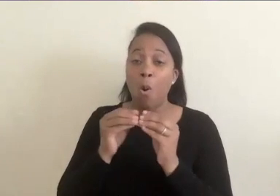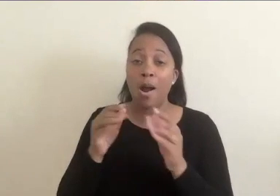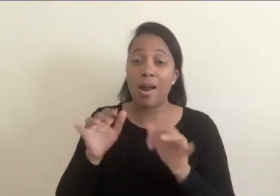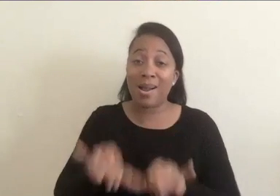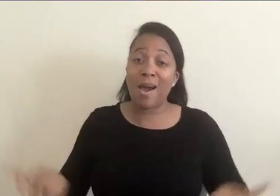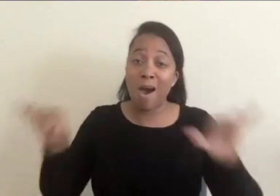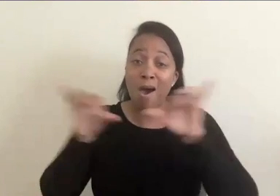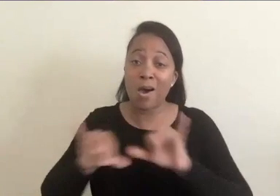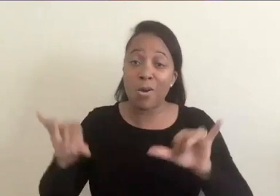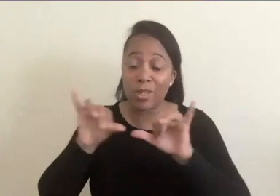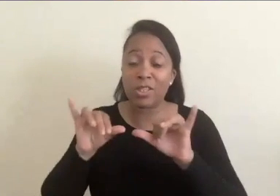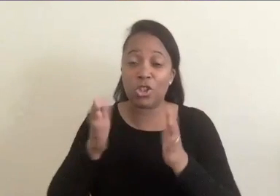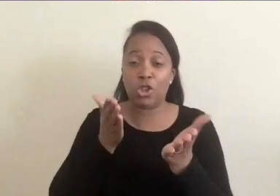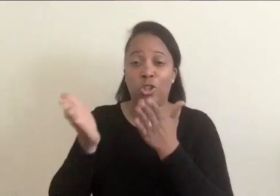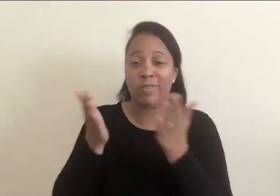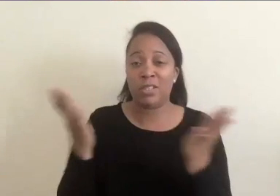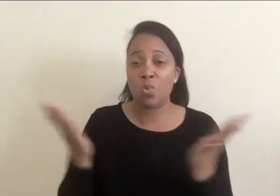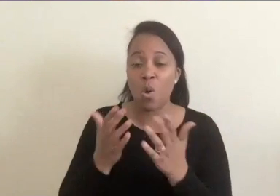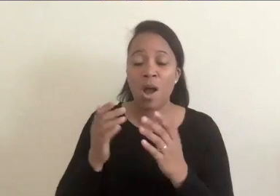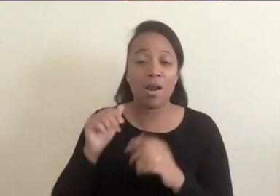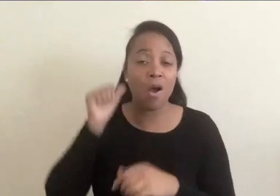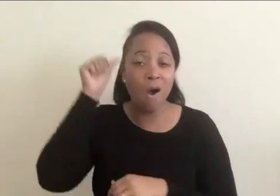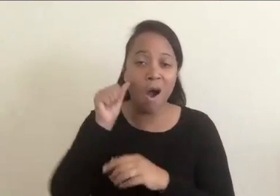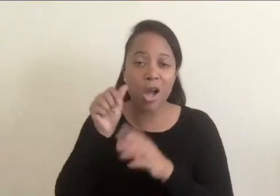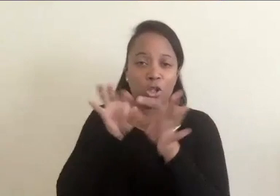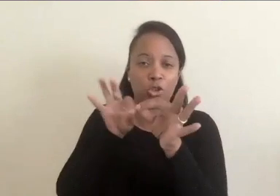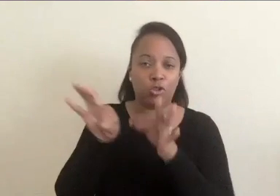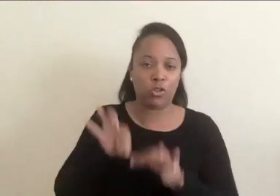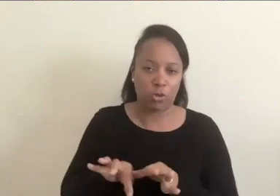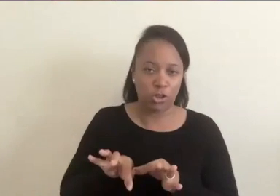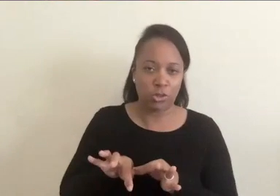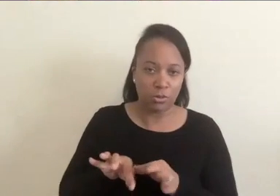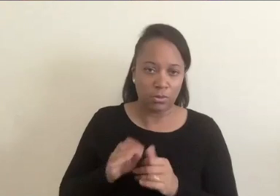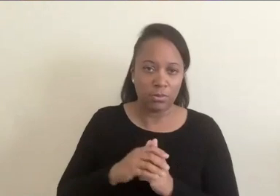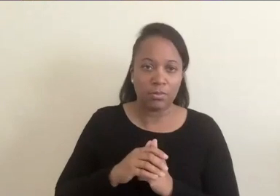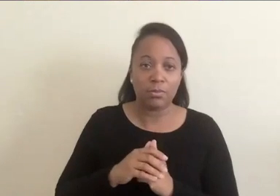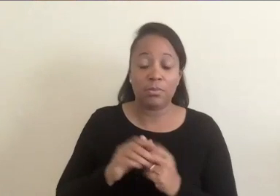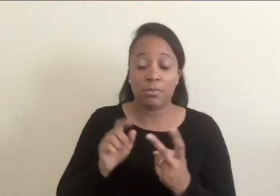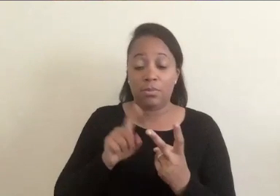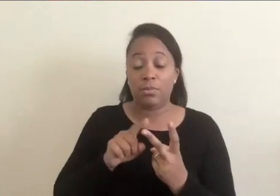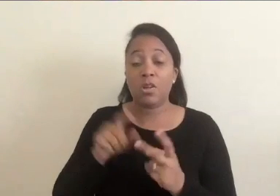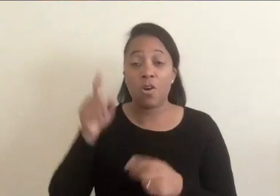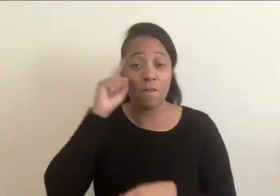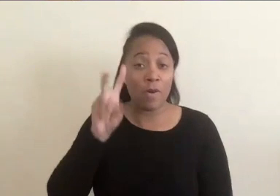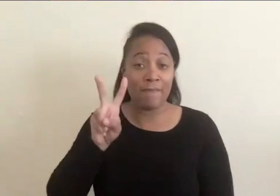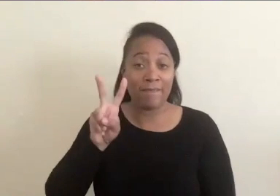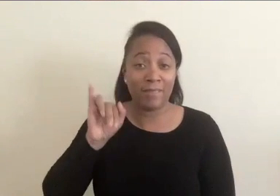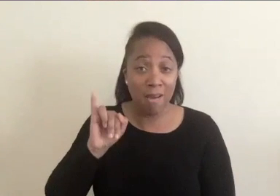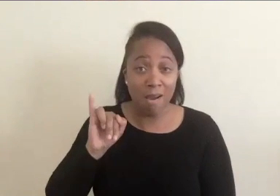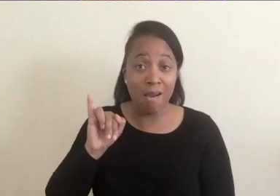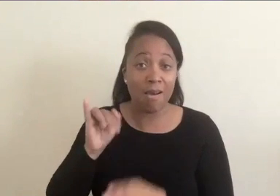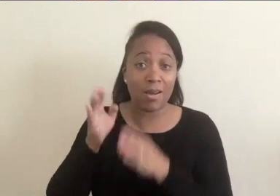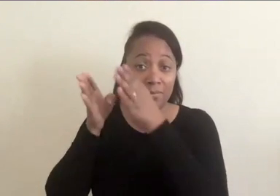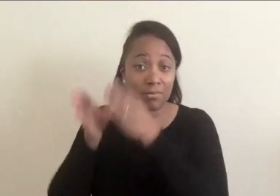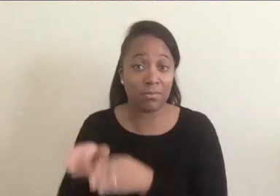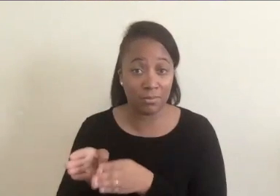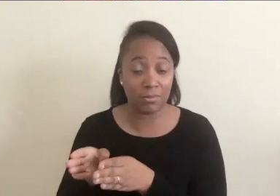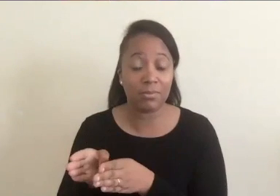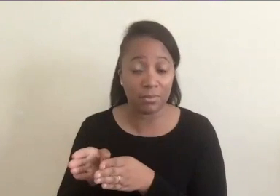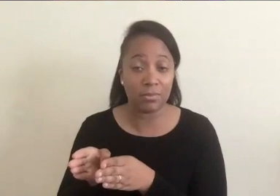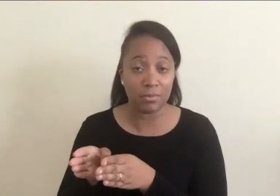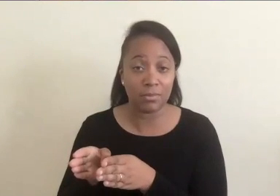service for the blind is audio description. Now, this service is for visually impaired